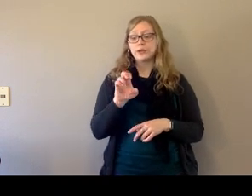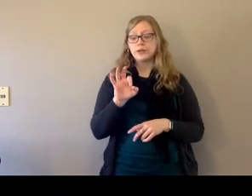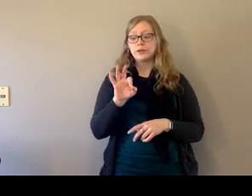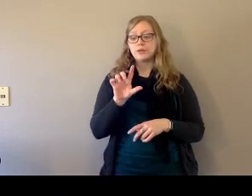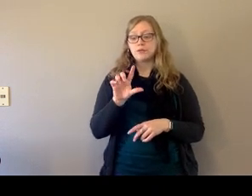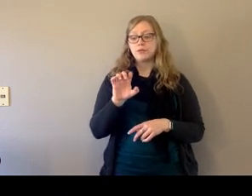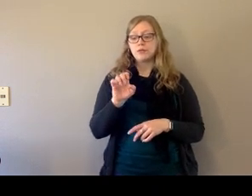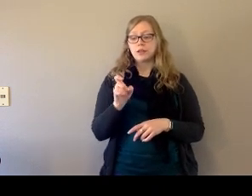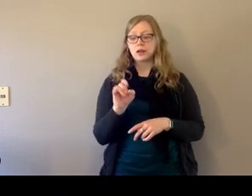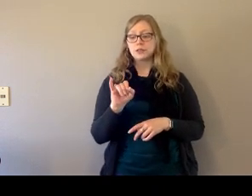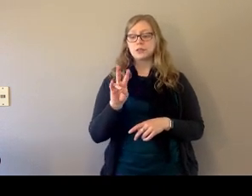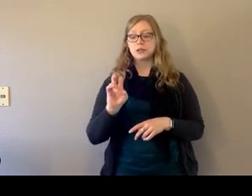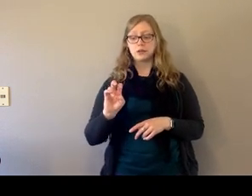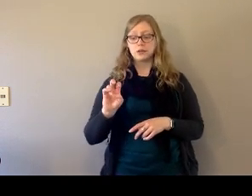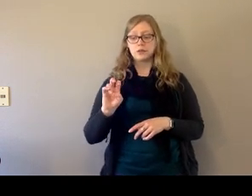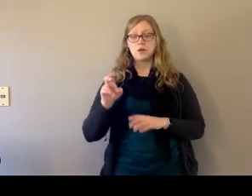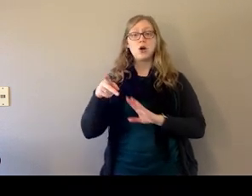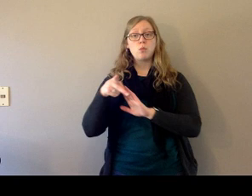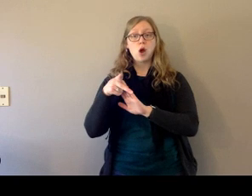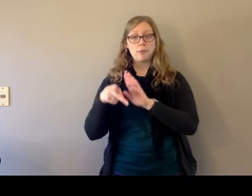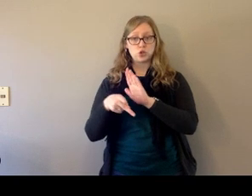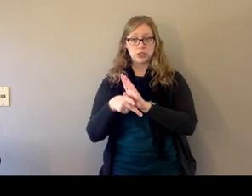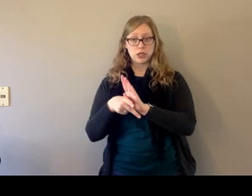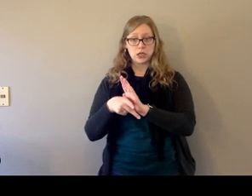reflexive property